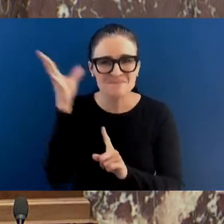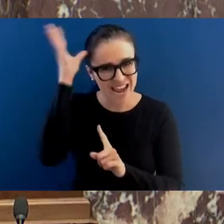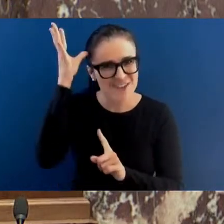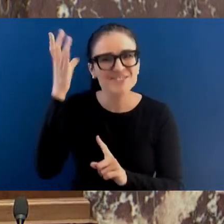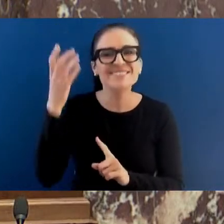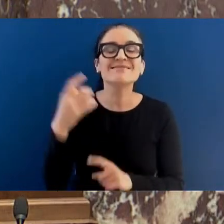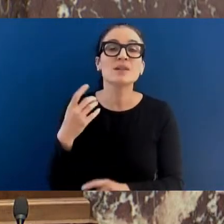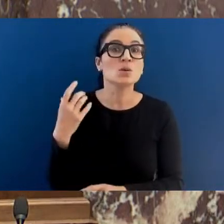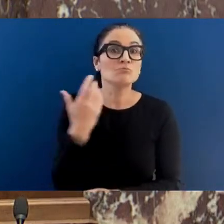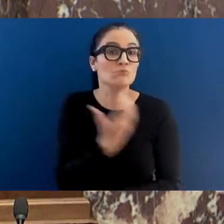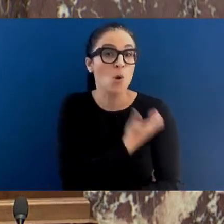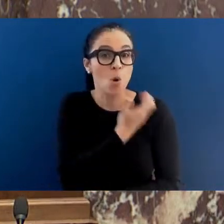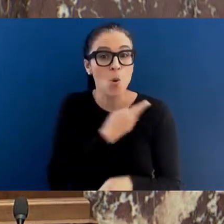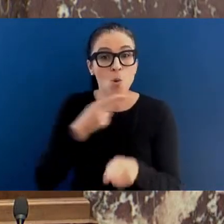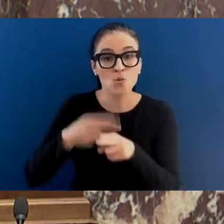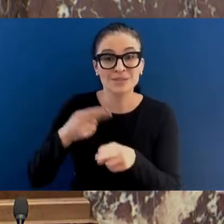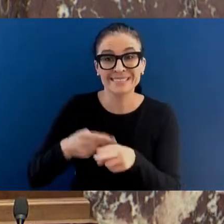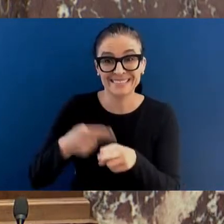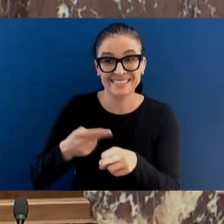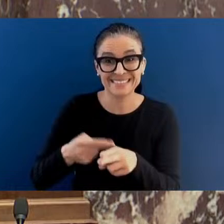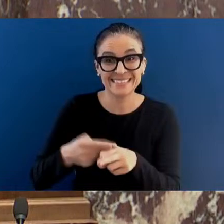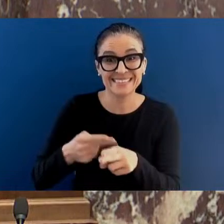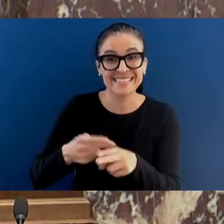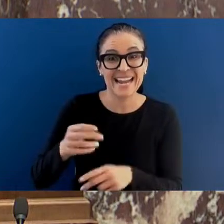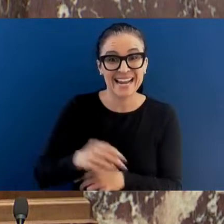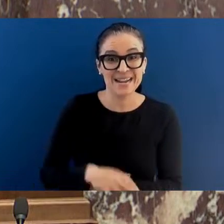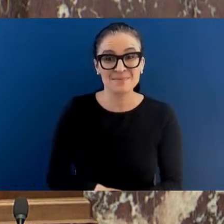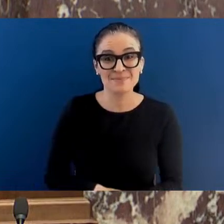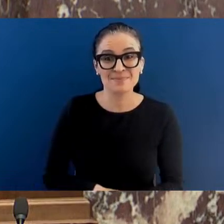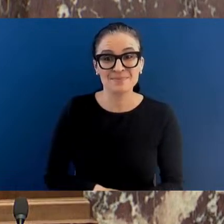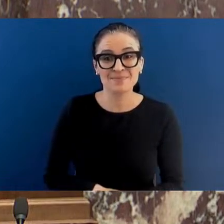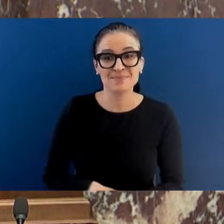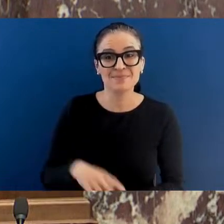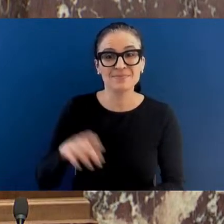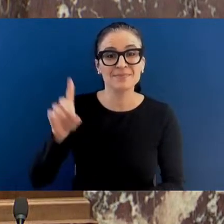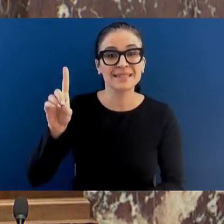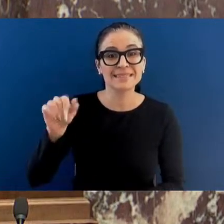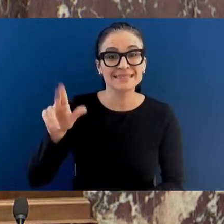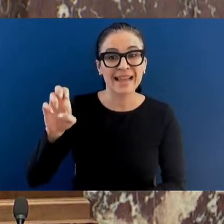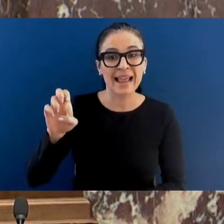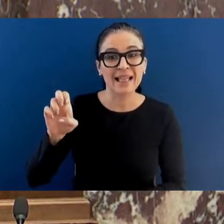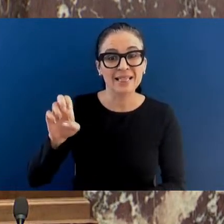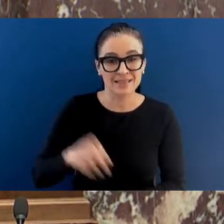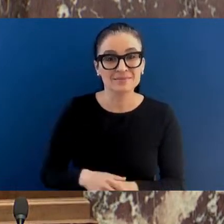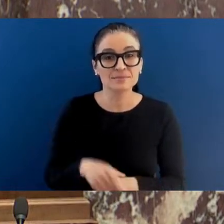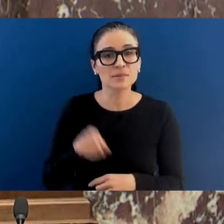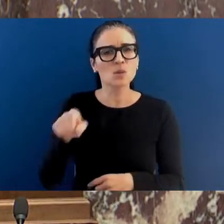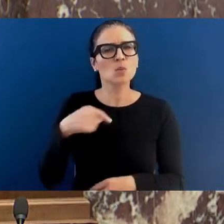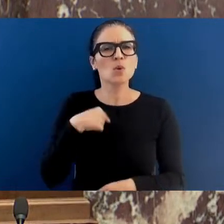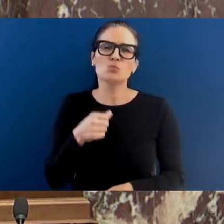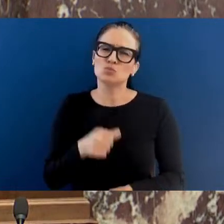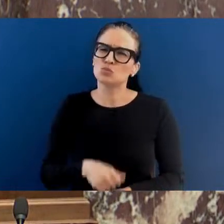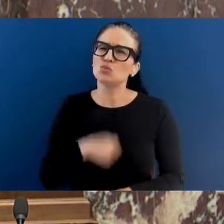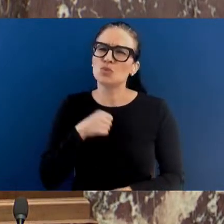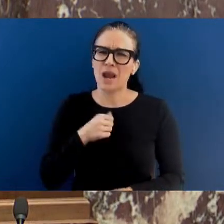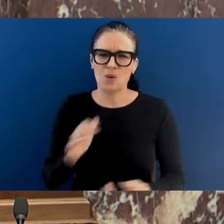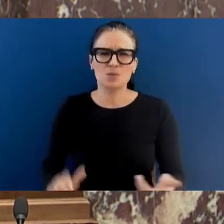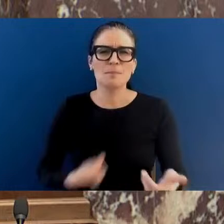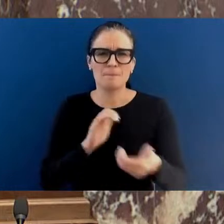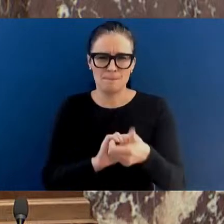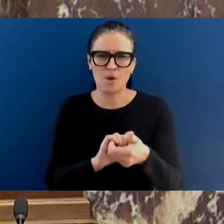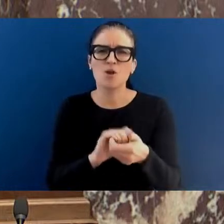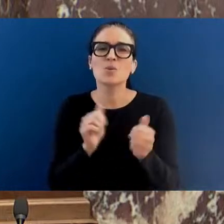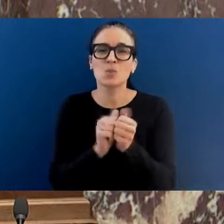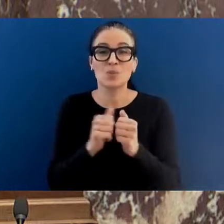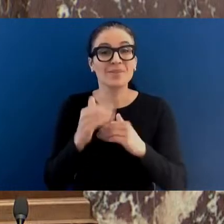and GM will be Dale Haddon. We're also extremely proud of the partnership with the Lataco Dene Nation, where the team has big plans